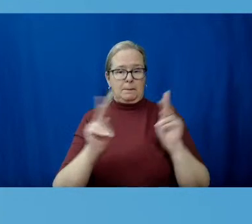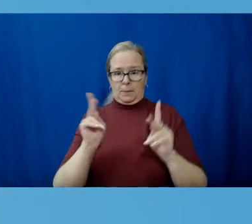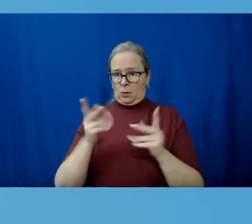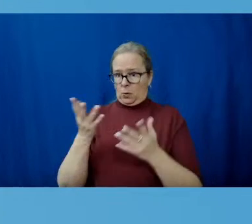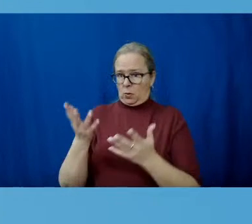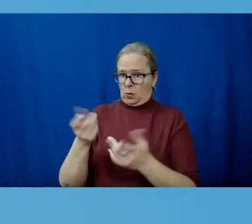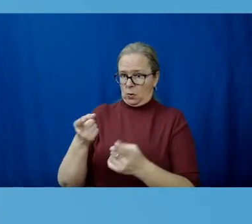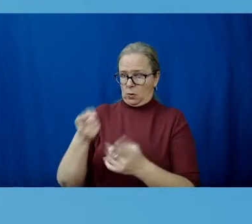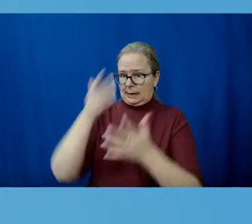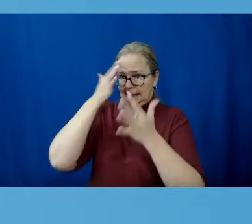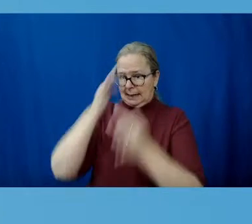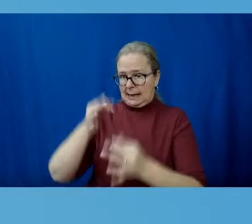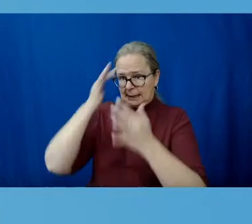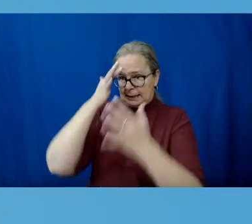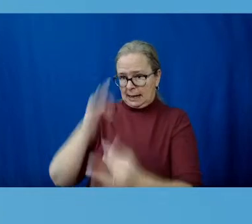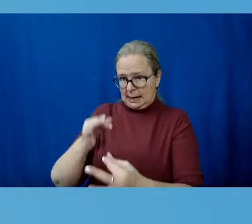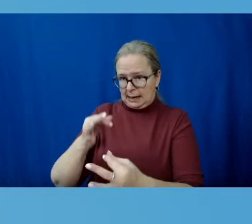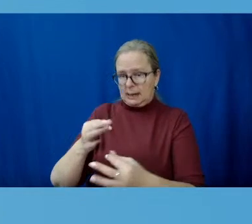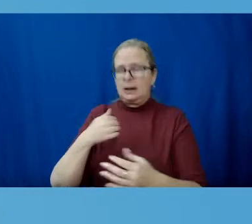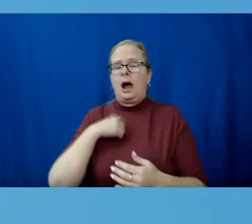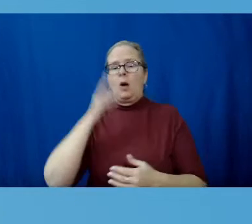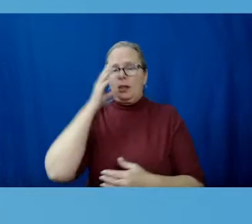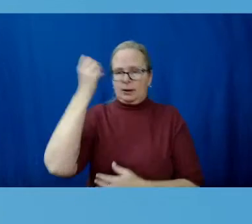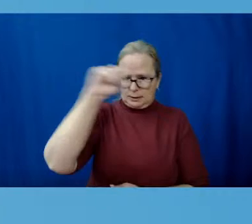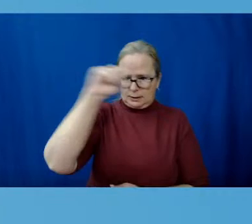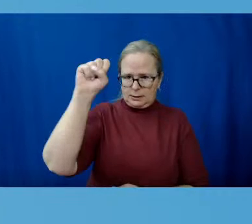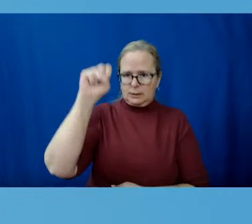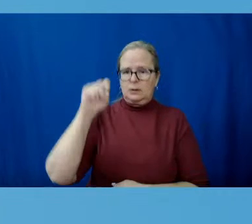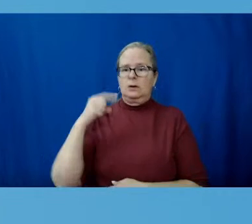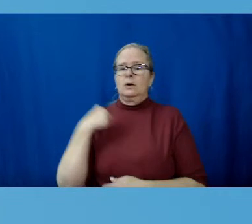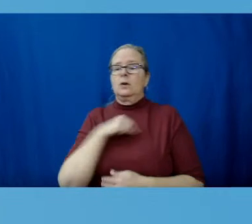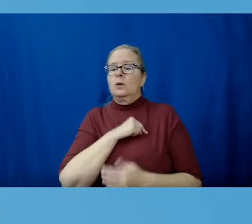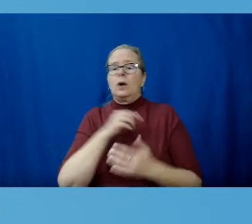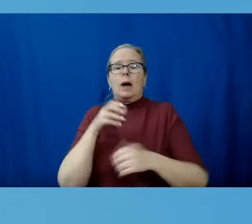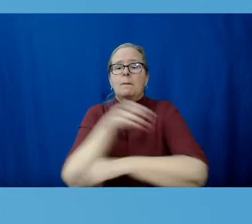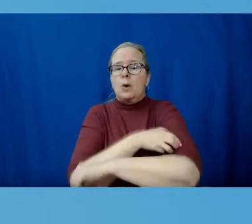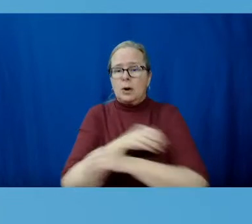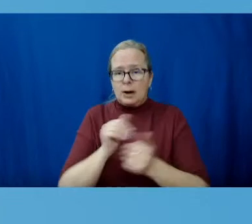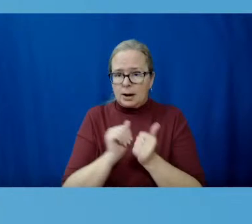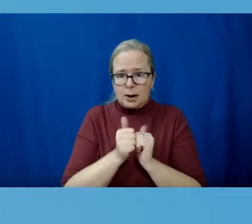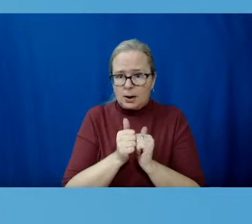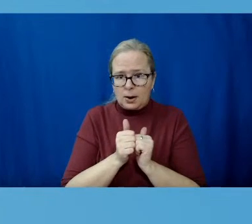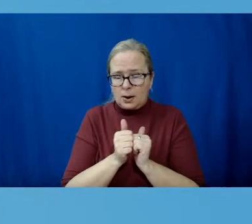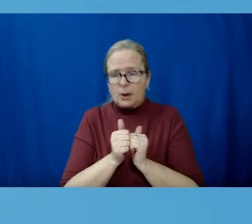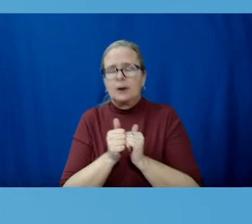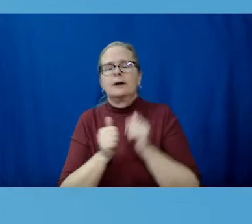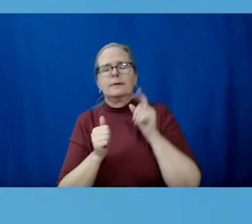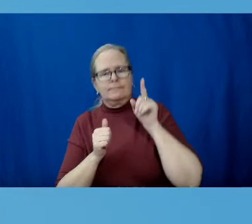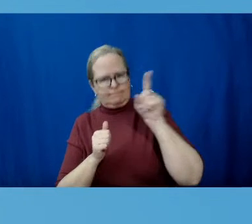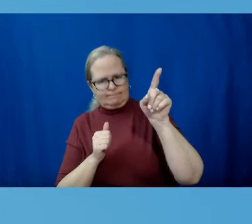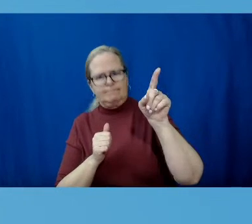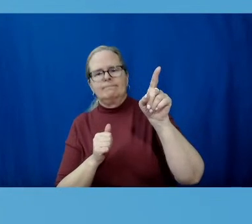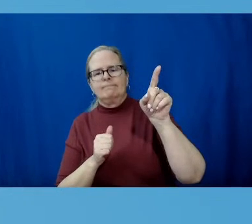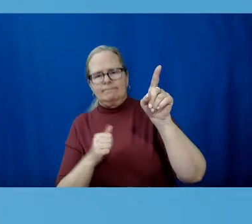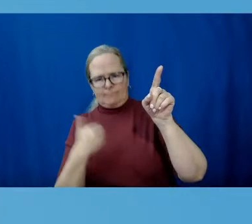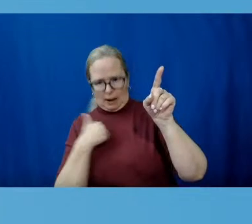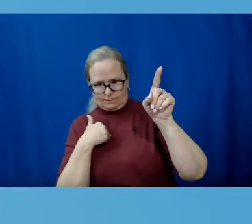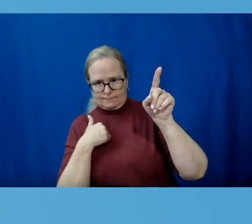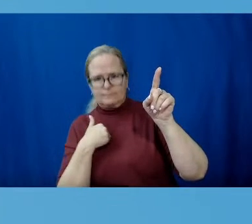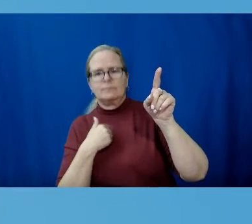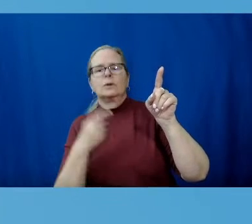And I don't think we should lose sight of that opportunity. We saw how that worked very well in the summer where people got out and said, you have